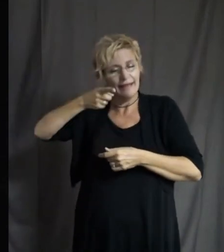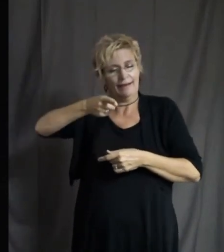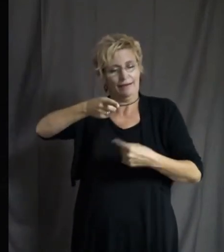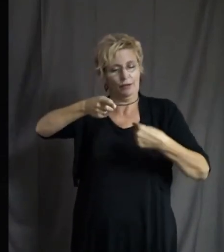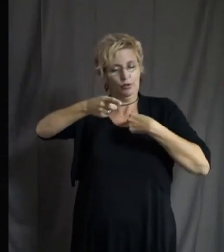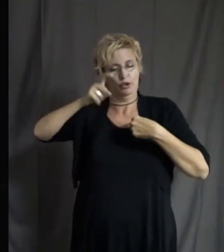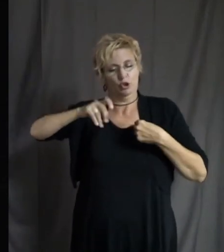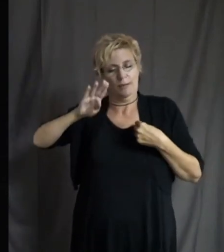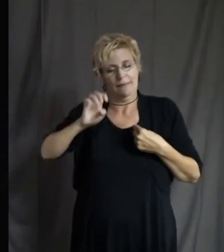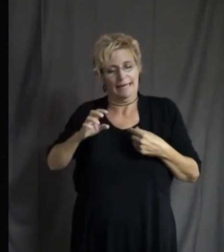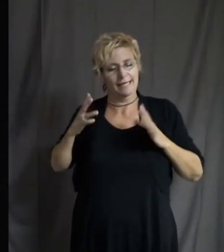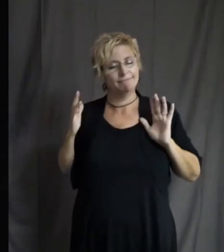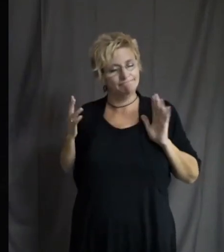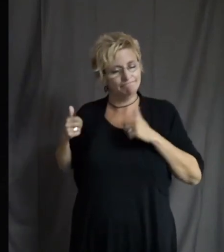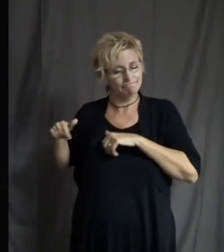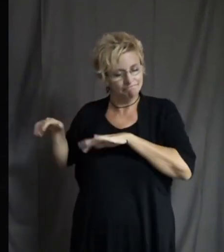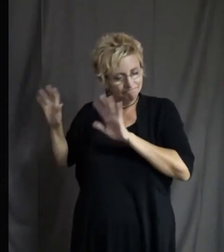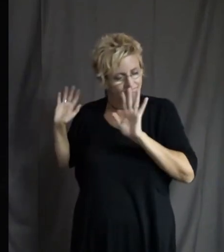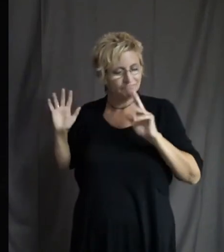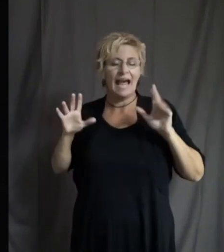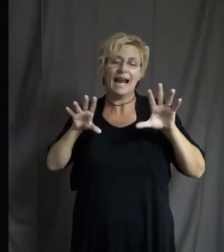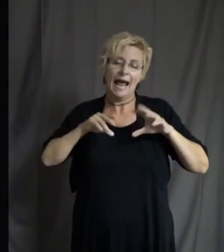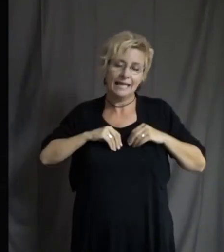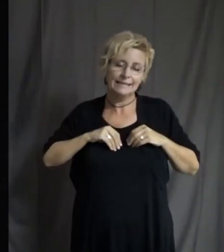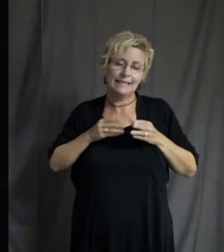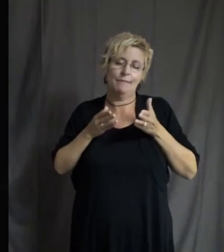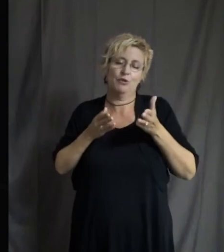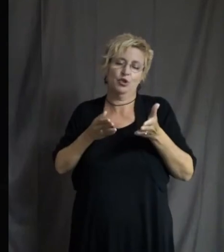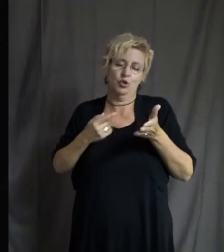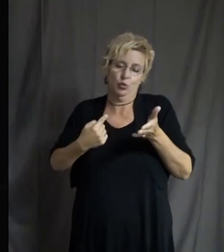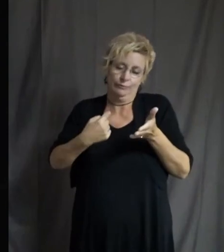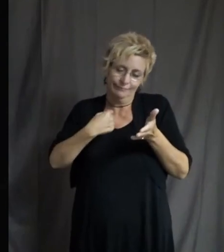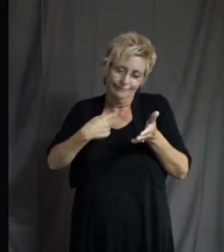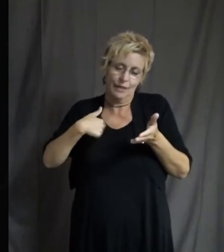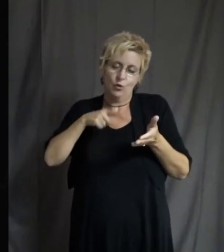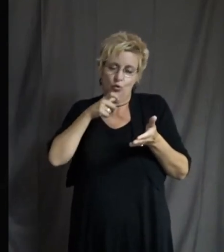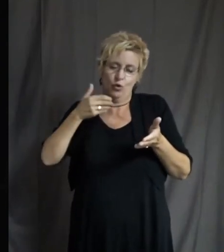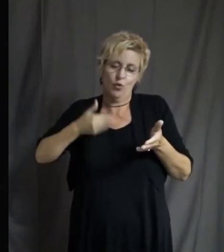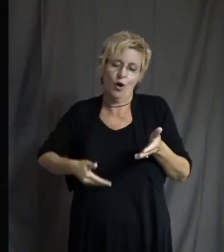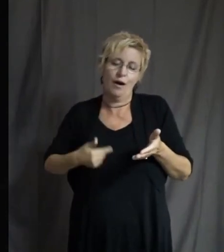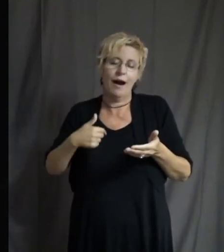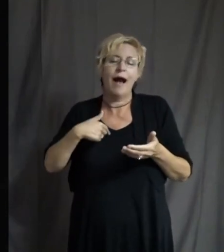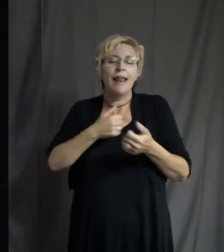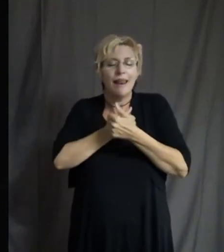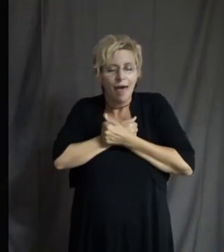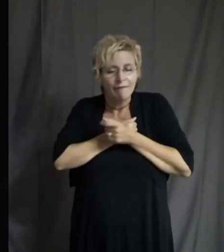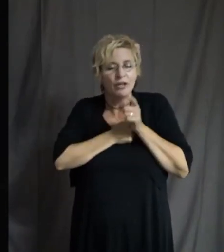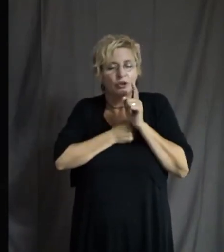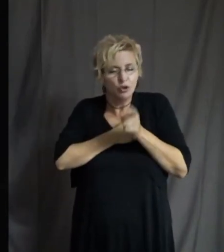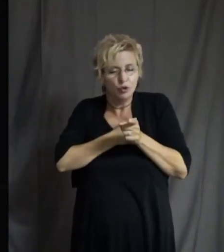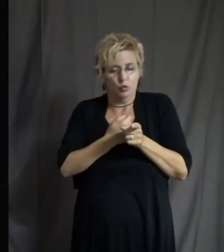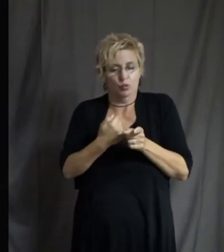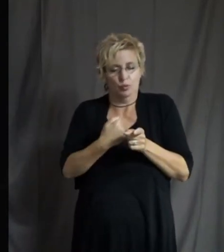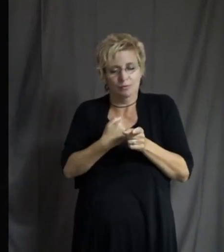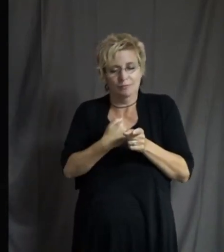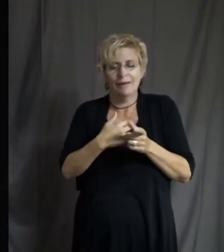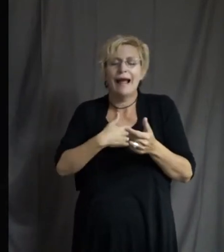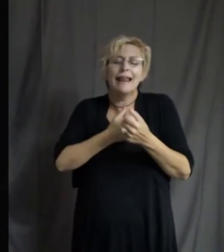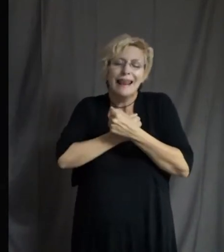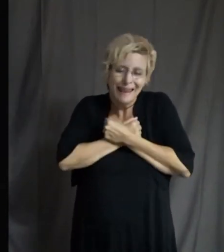my attachment to who I think you should be, and I accept you as you are. I